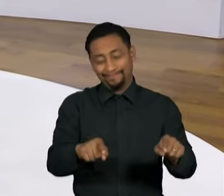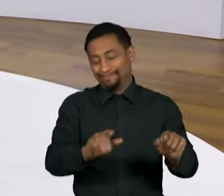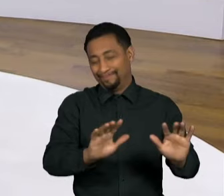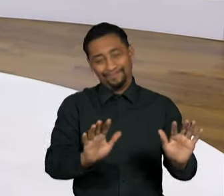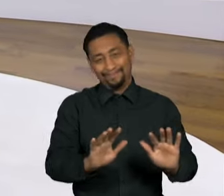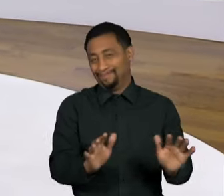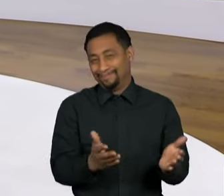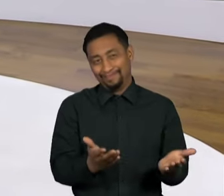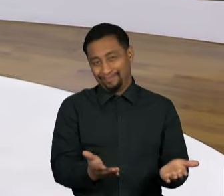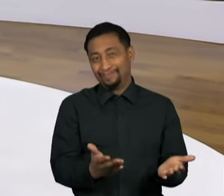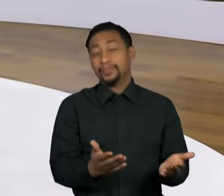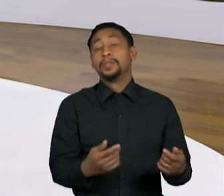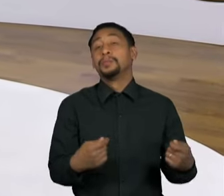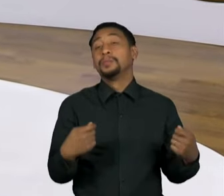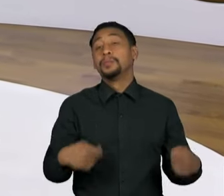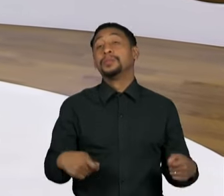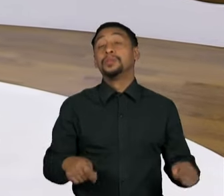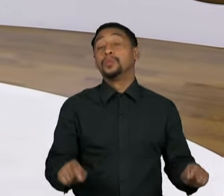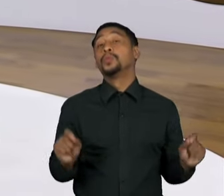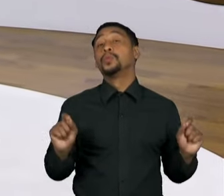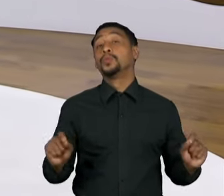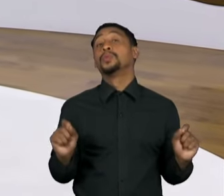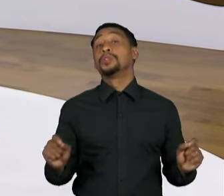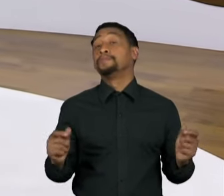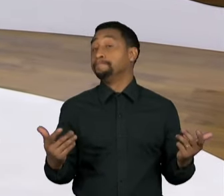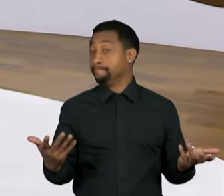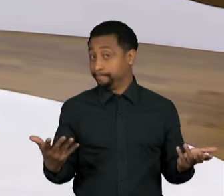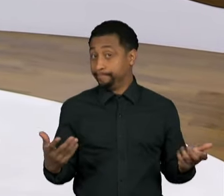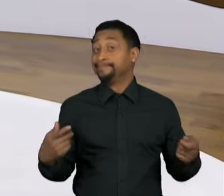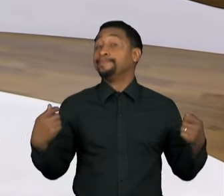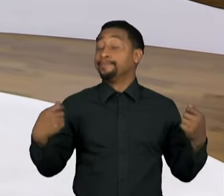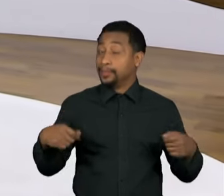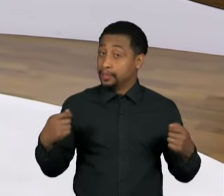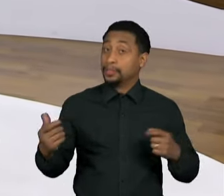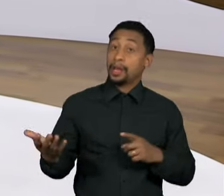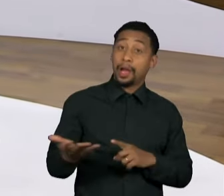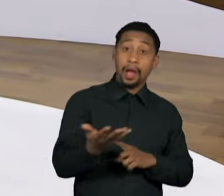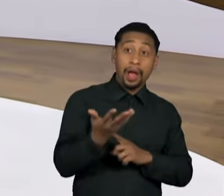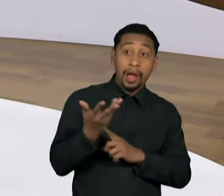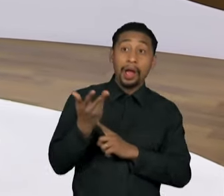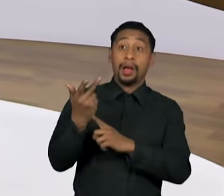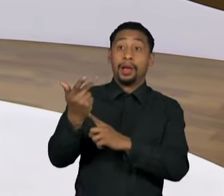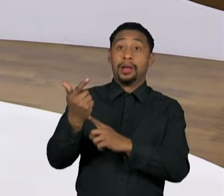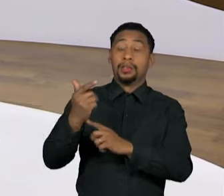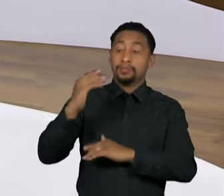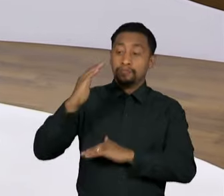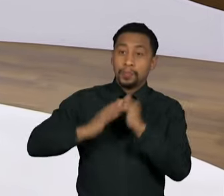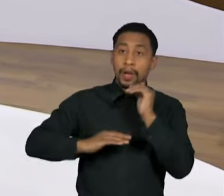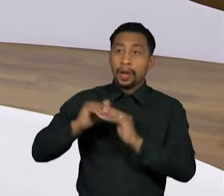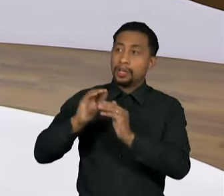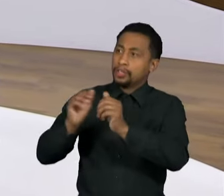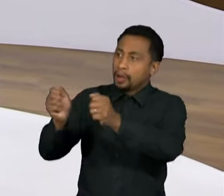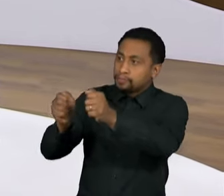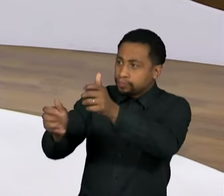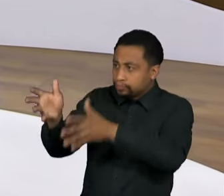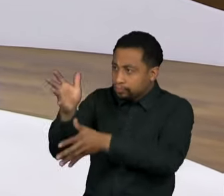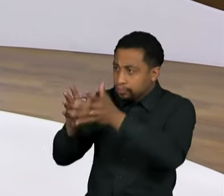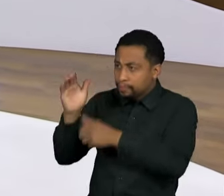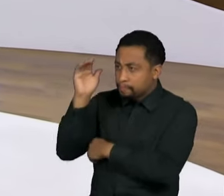And what we really need to do is to recover the art and the habit of